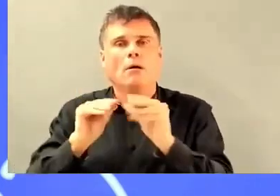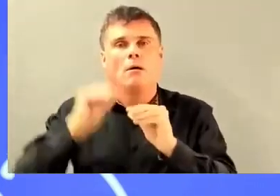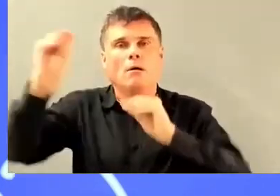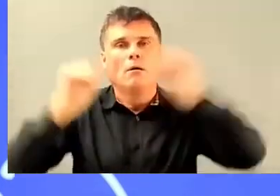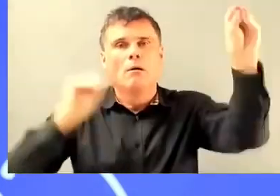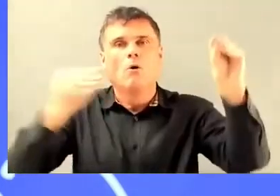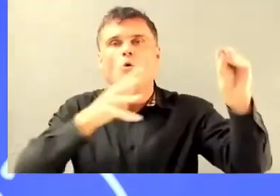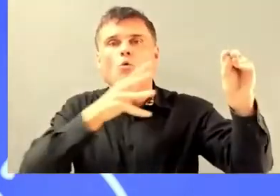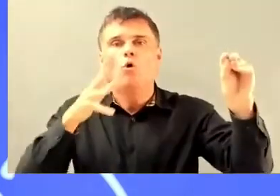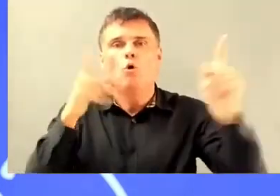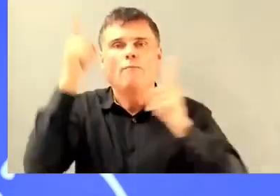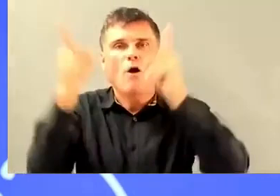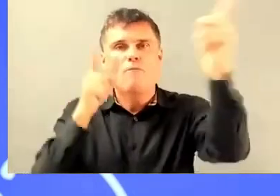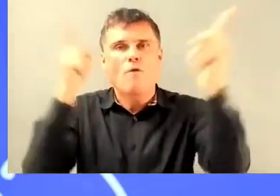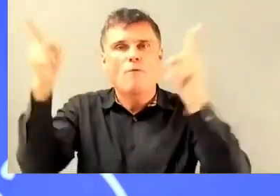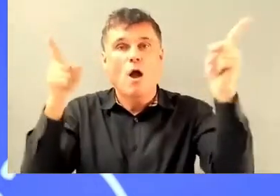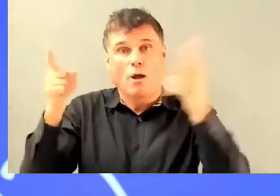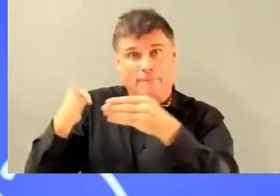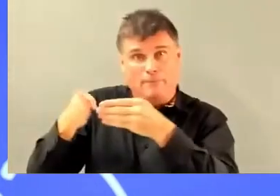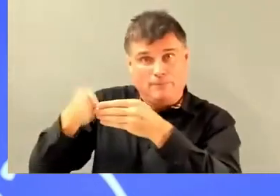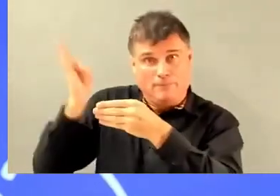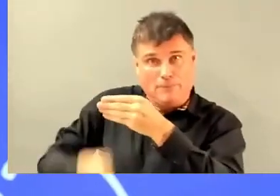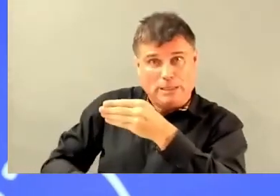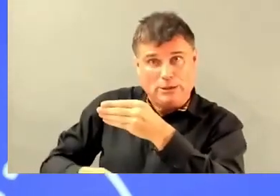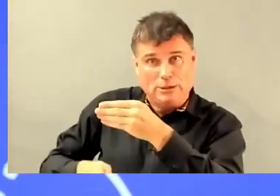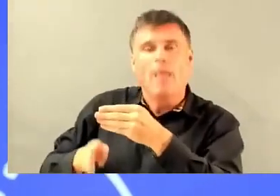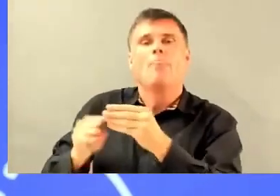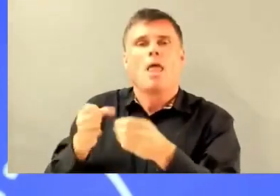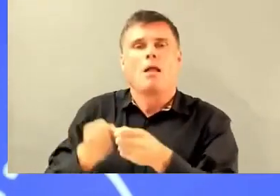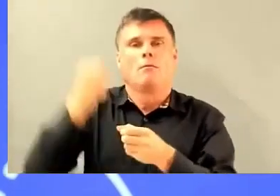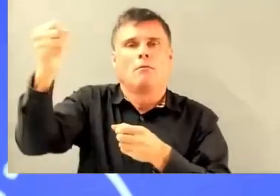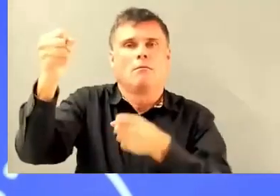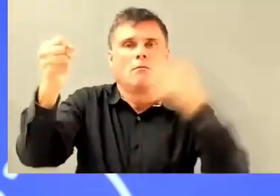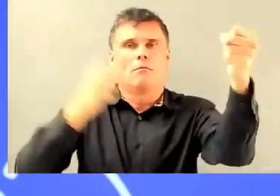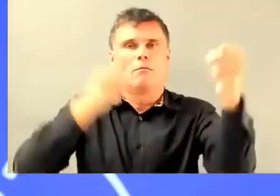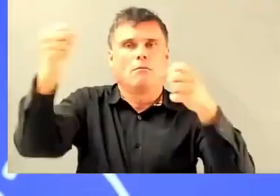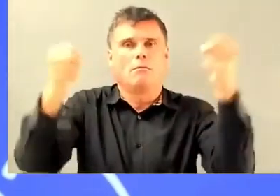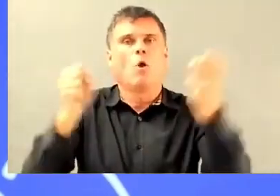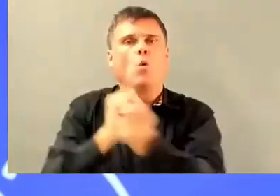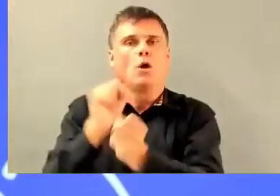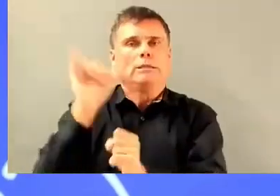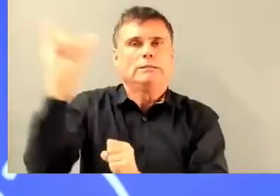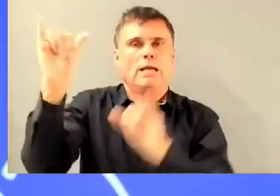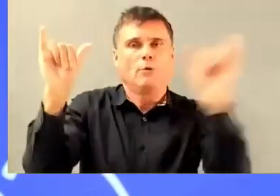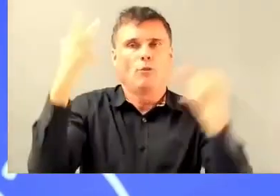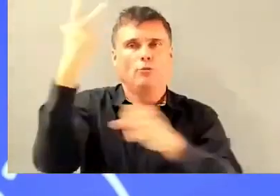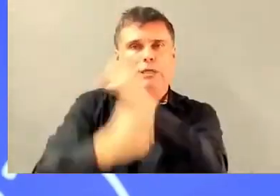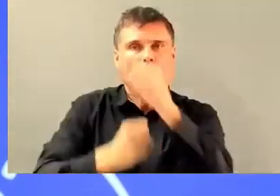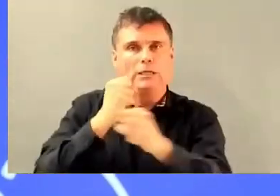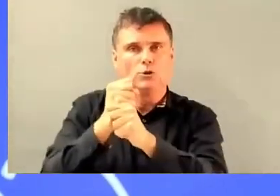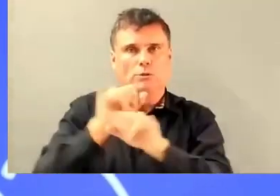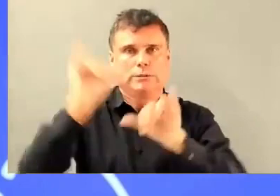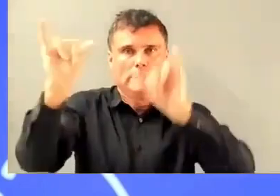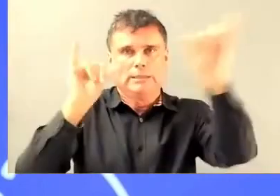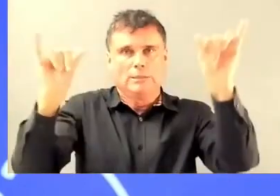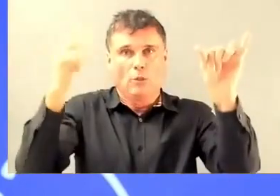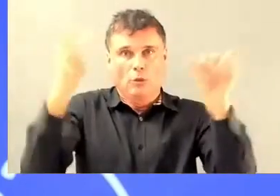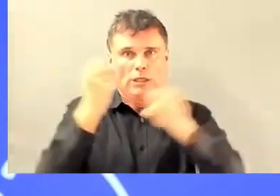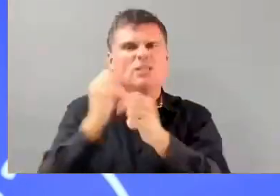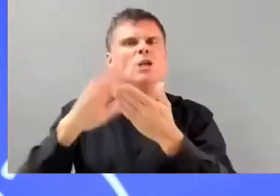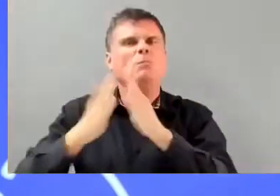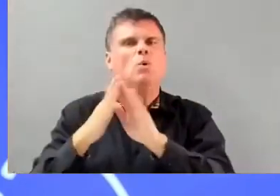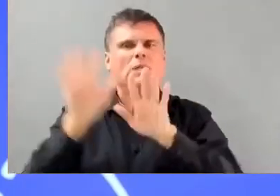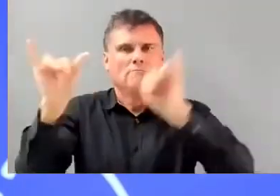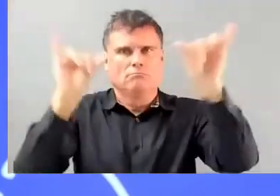assigned to specific locations that are of need. And 16 can be for rural and remote, but